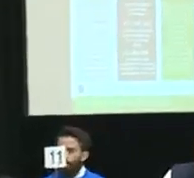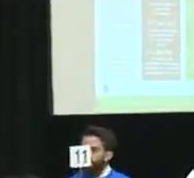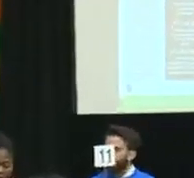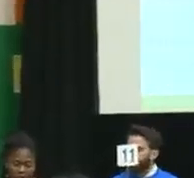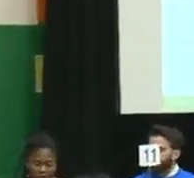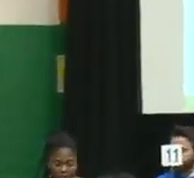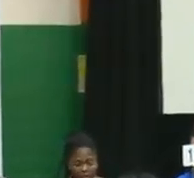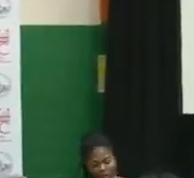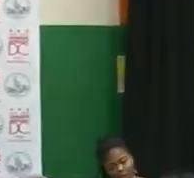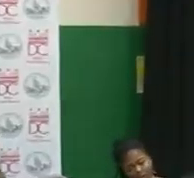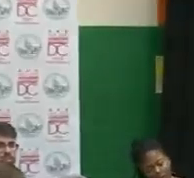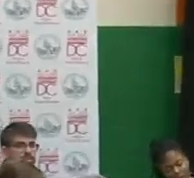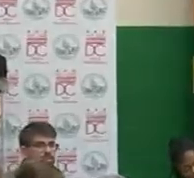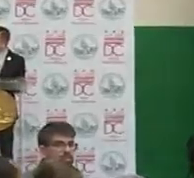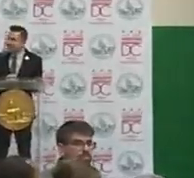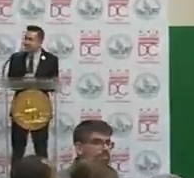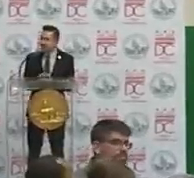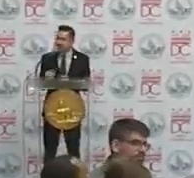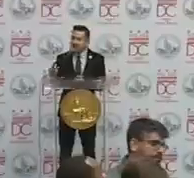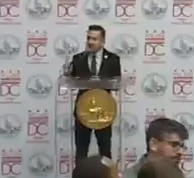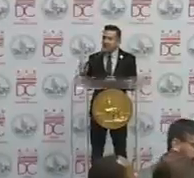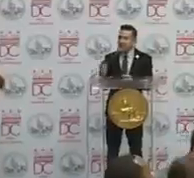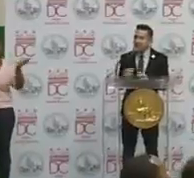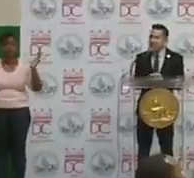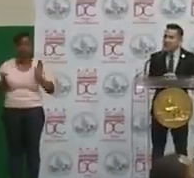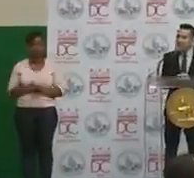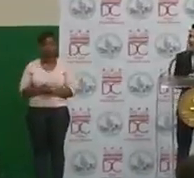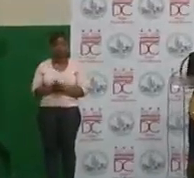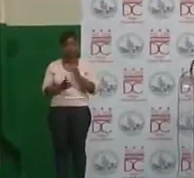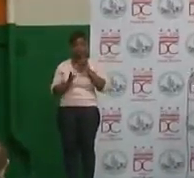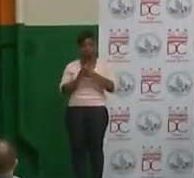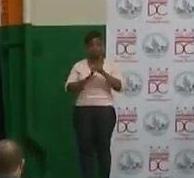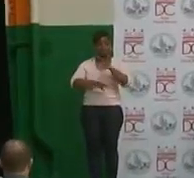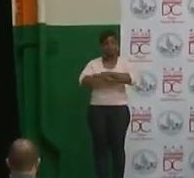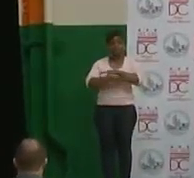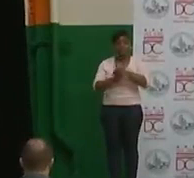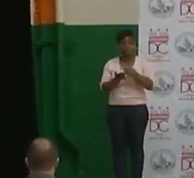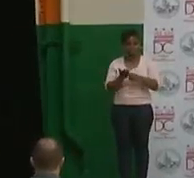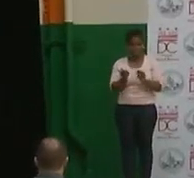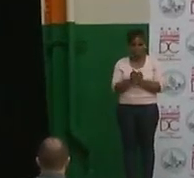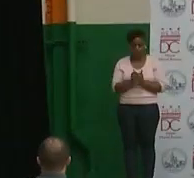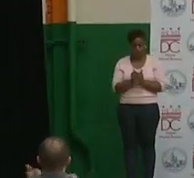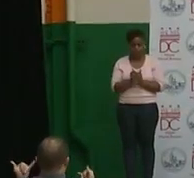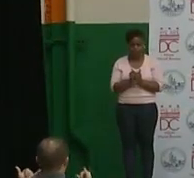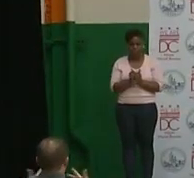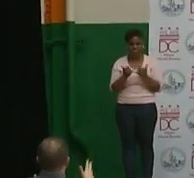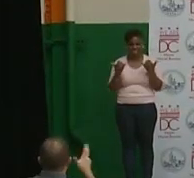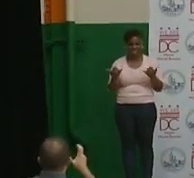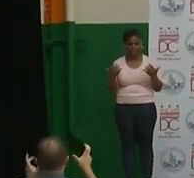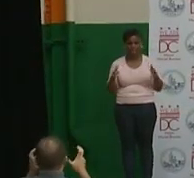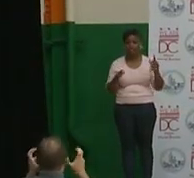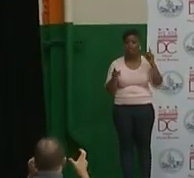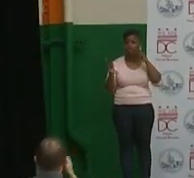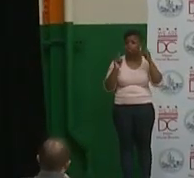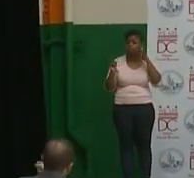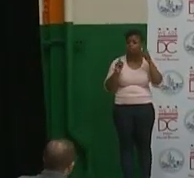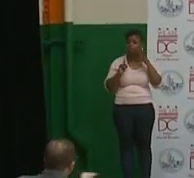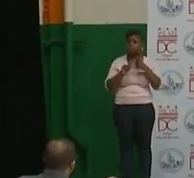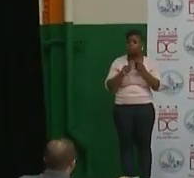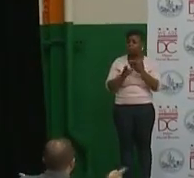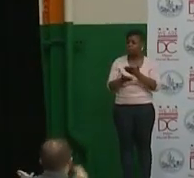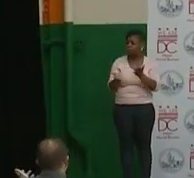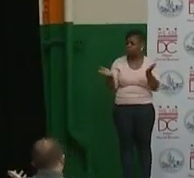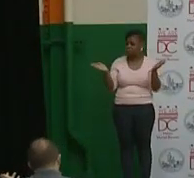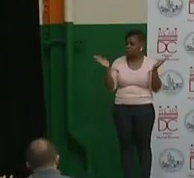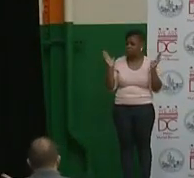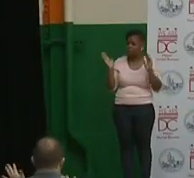you. So to cue up our table discussions, we're gonna vote one more time on, now that you've heard from our great deputy mayors, the mayor, our city